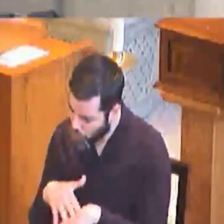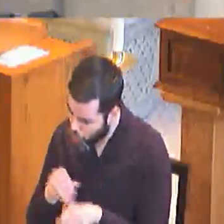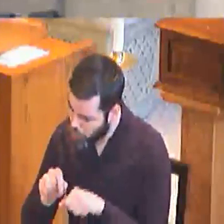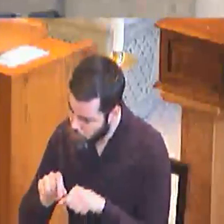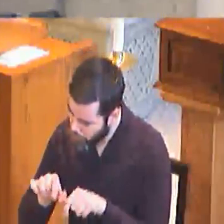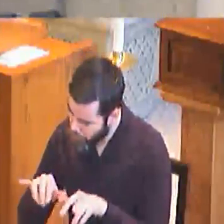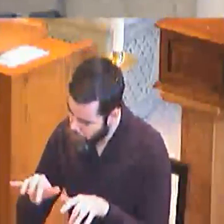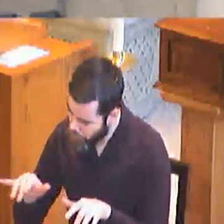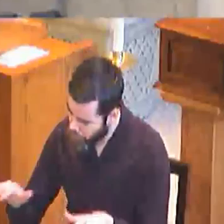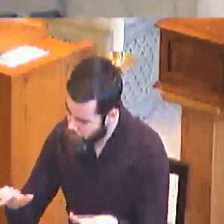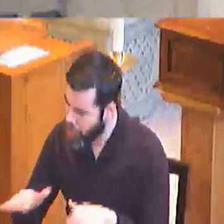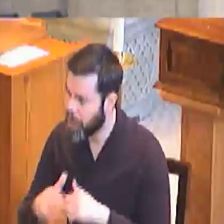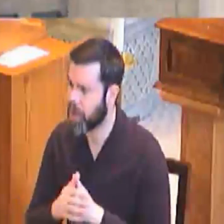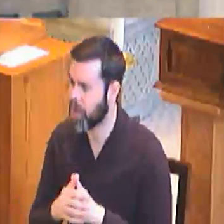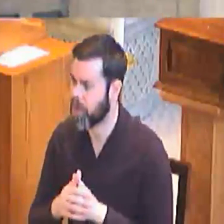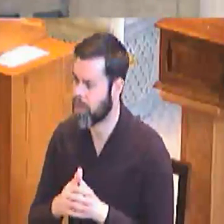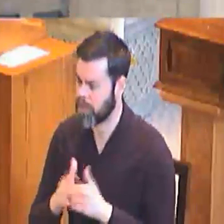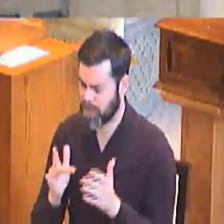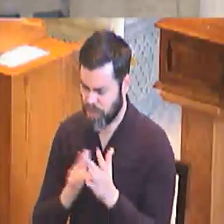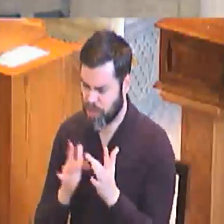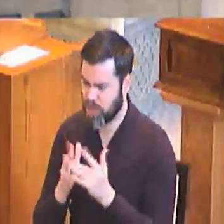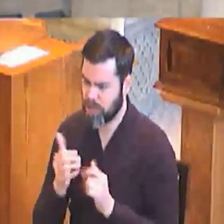knew that there was something else for him to do.